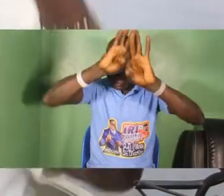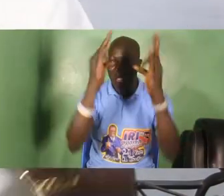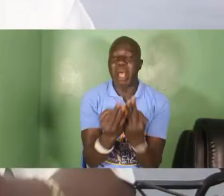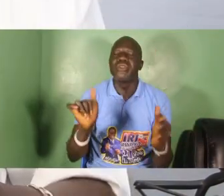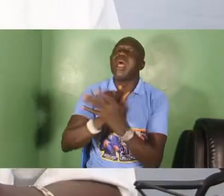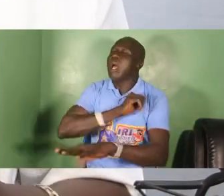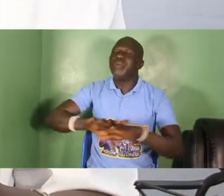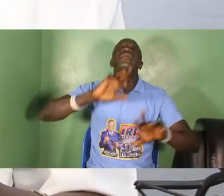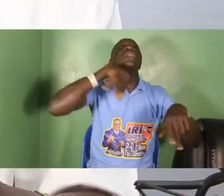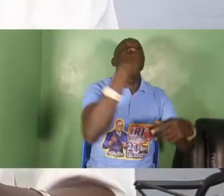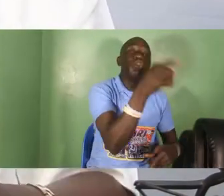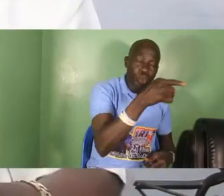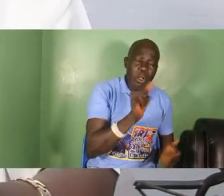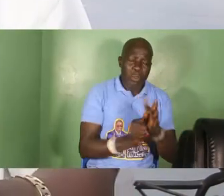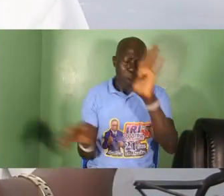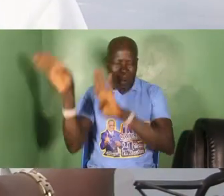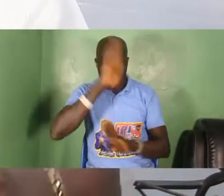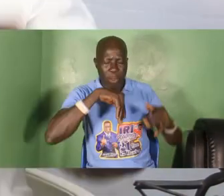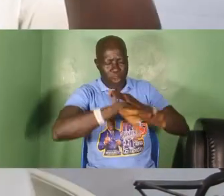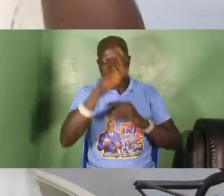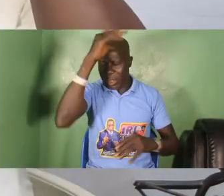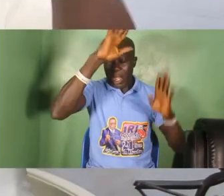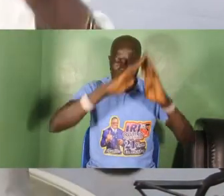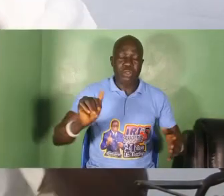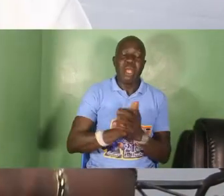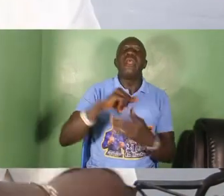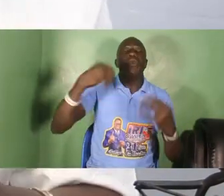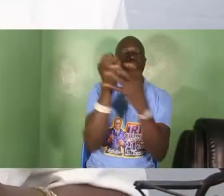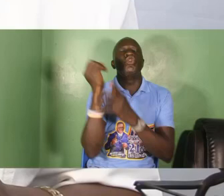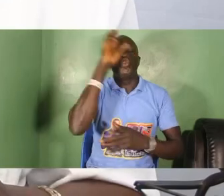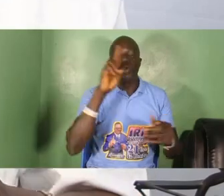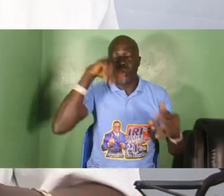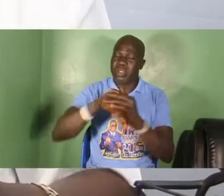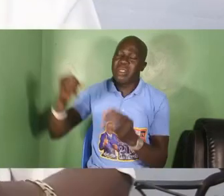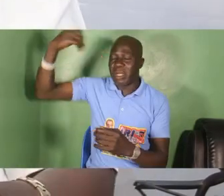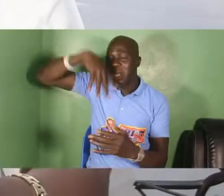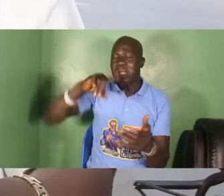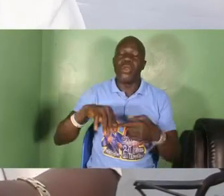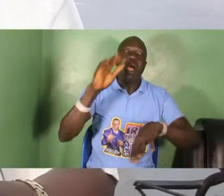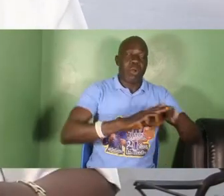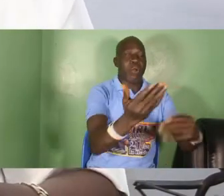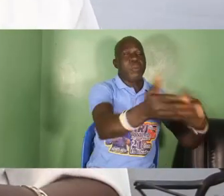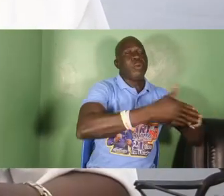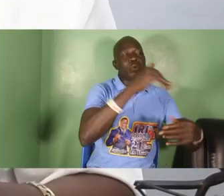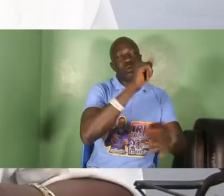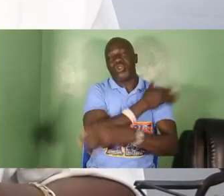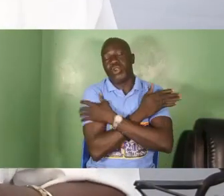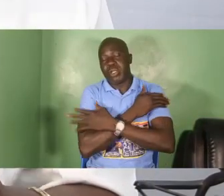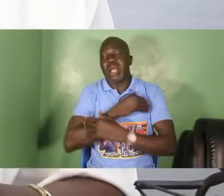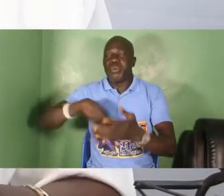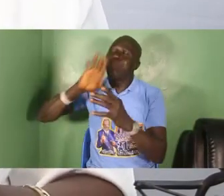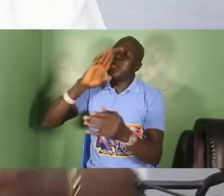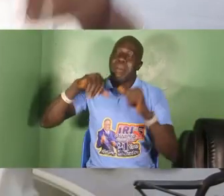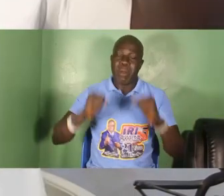house, and they will tell you, go that is the battle of the father's house. Is that light that you have conquered? We will meet on Sunday. It